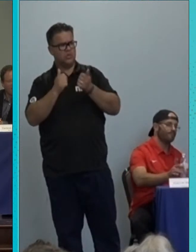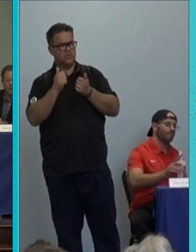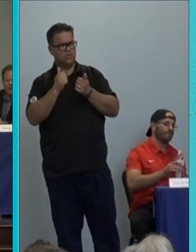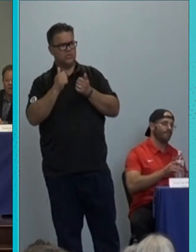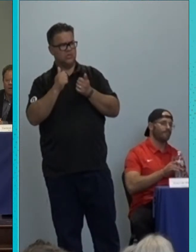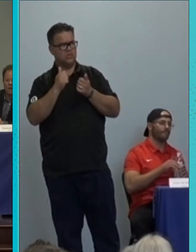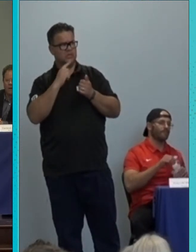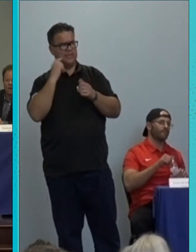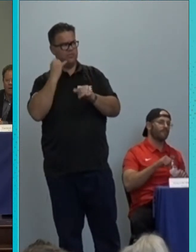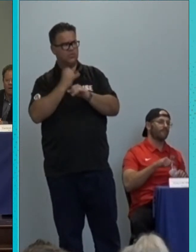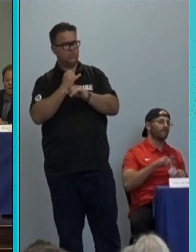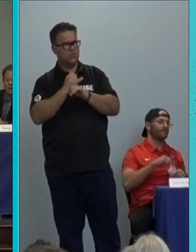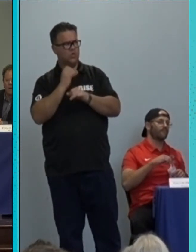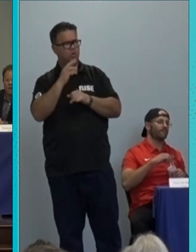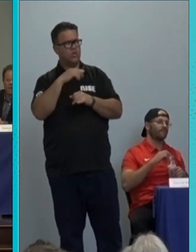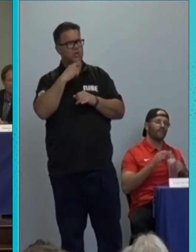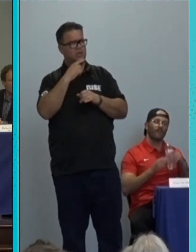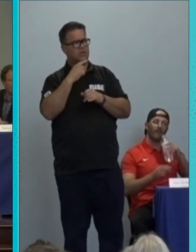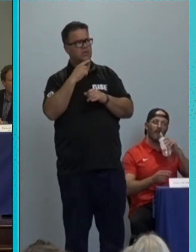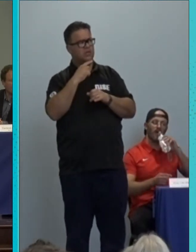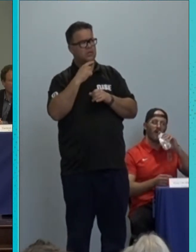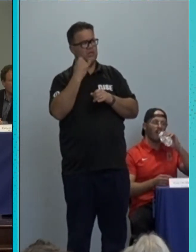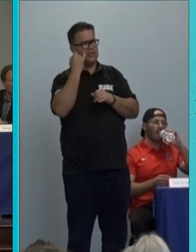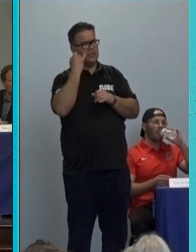school for the deaf, correct?